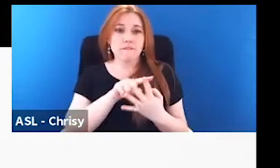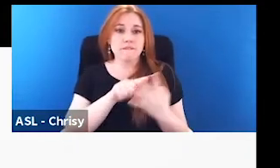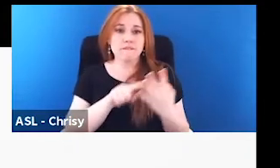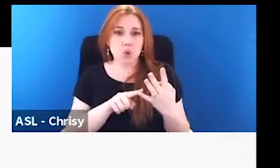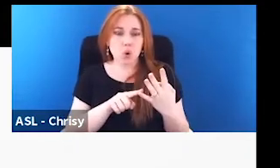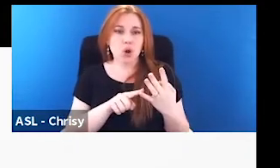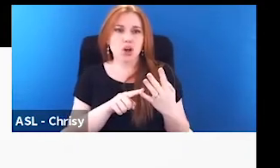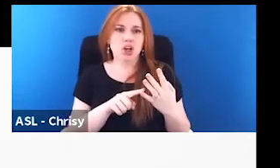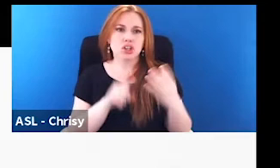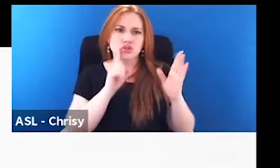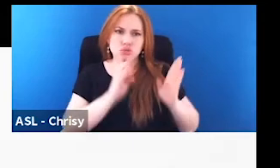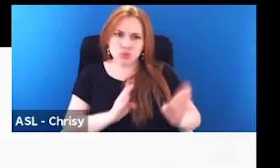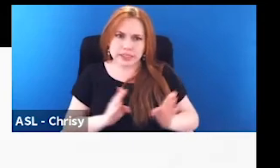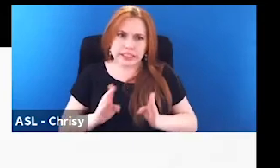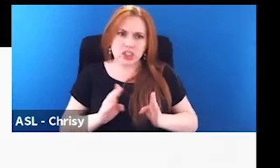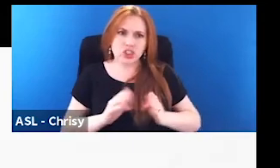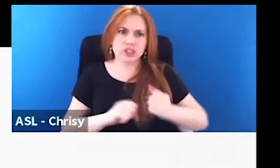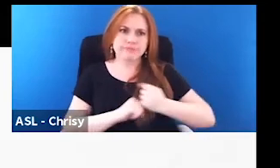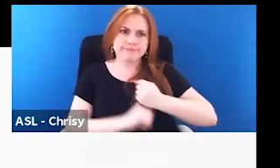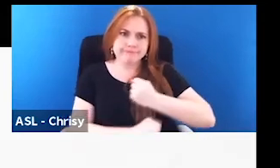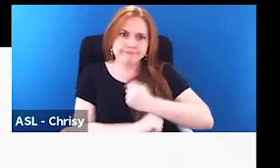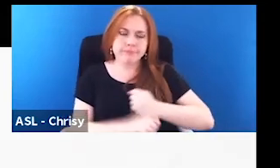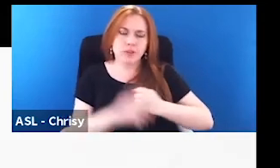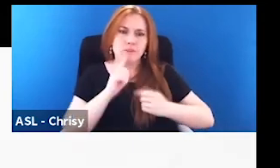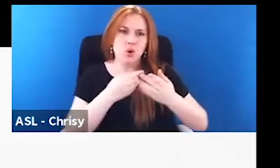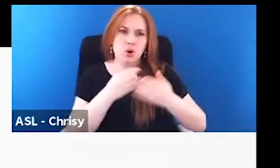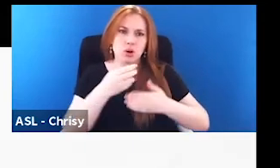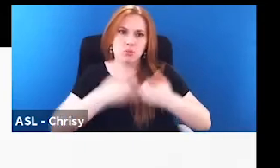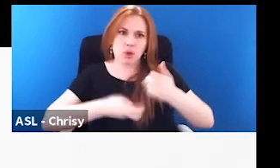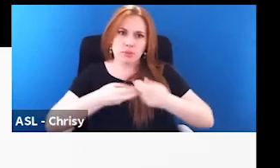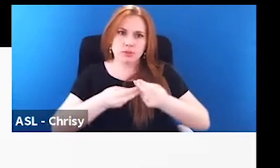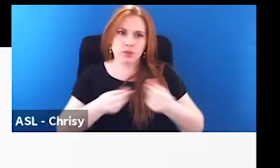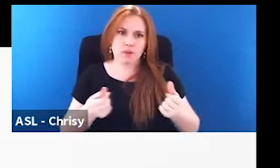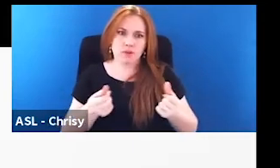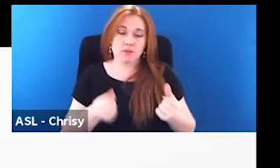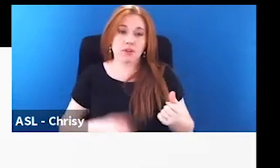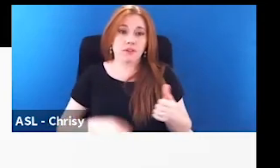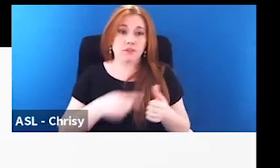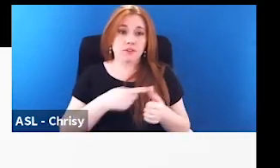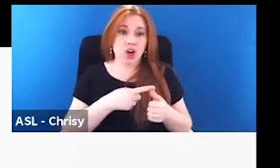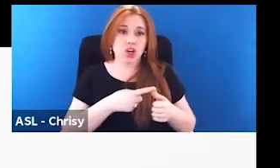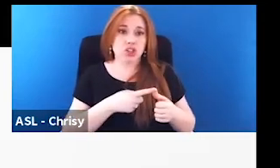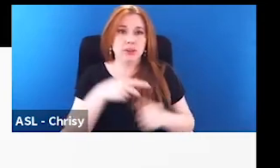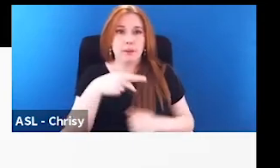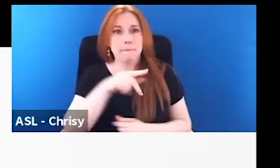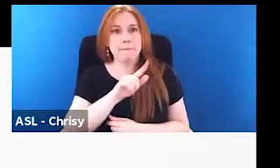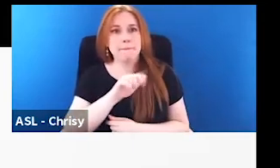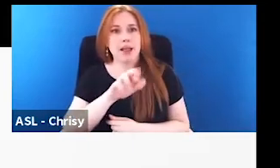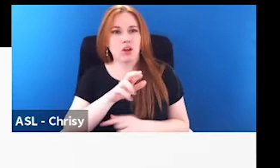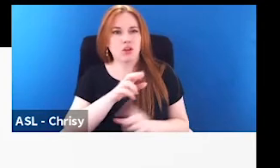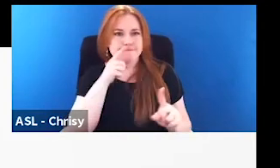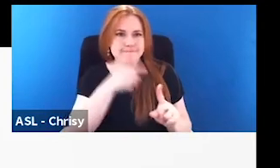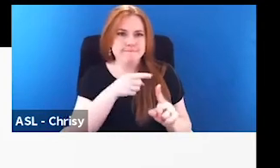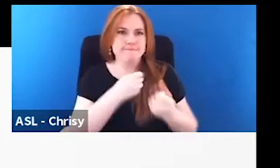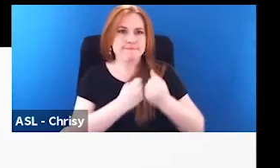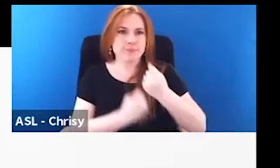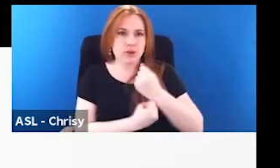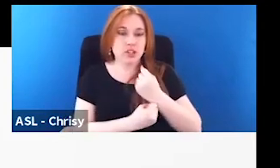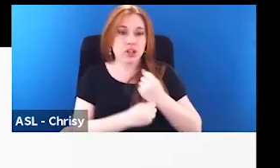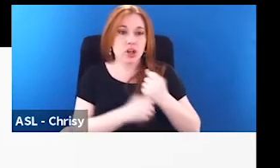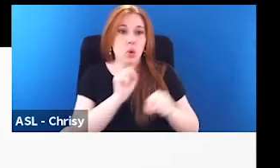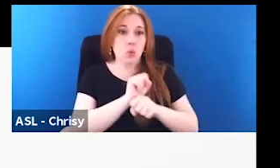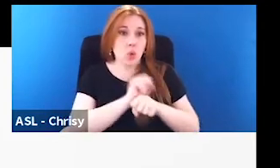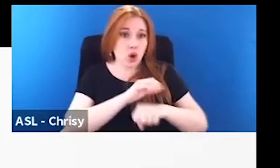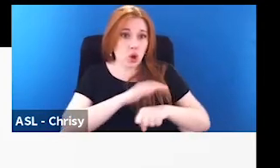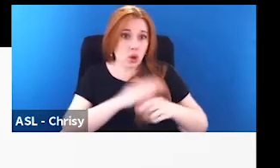pillars to solving this challenge, right? The first pillar that we have to work on is awareness,